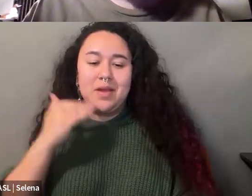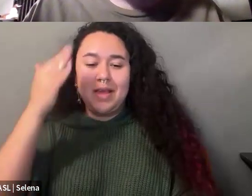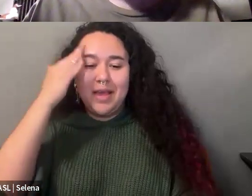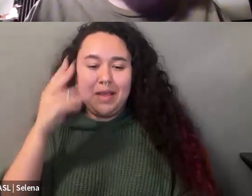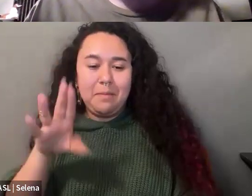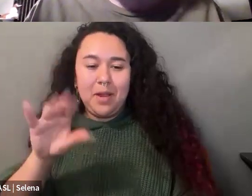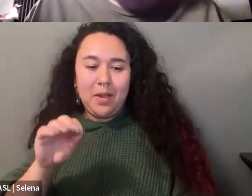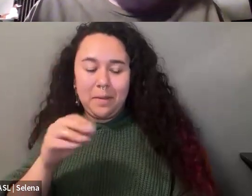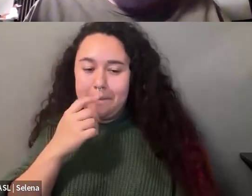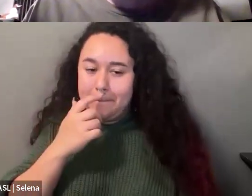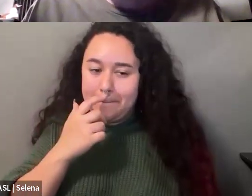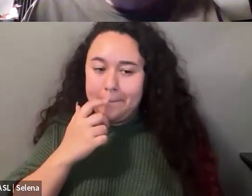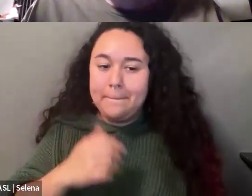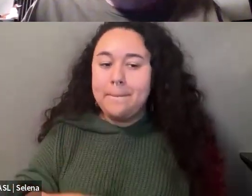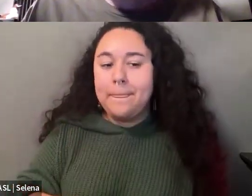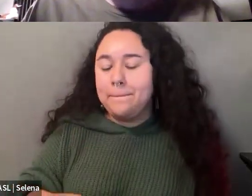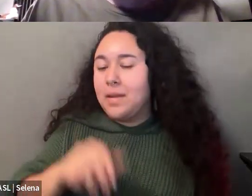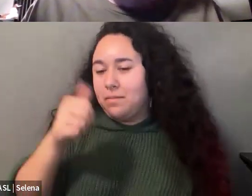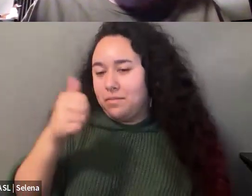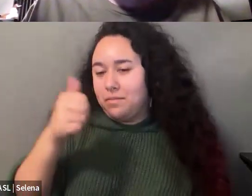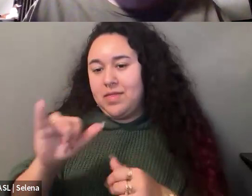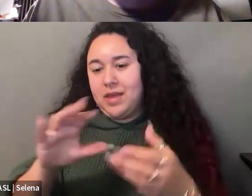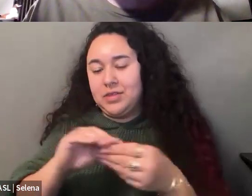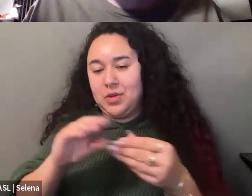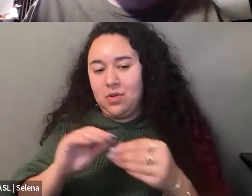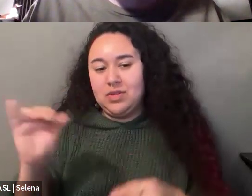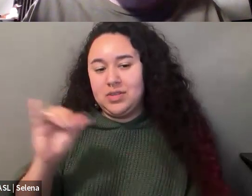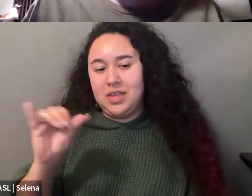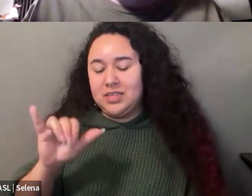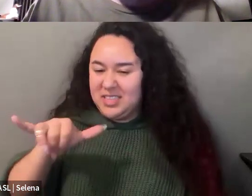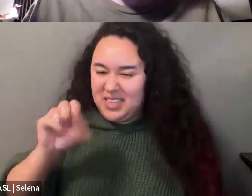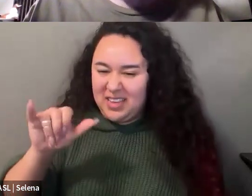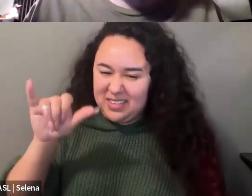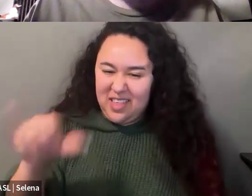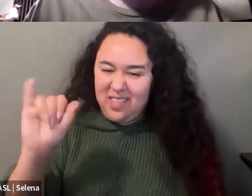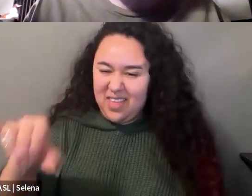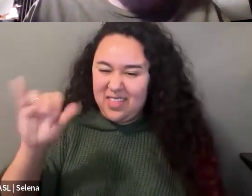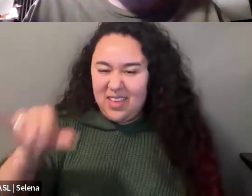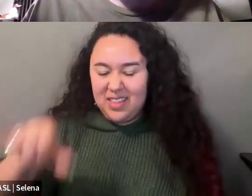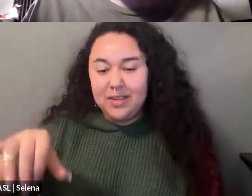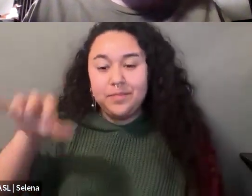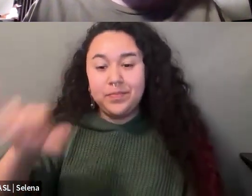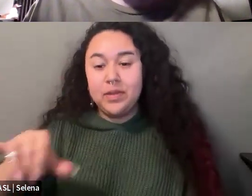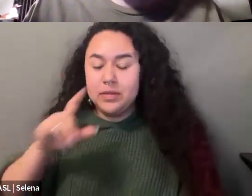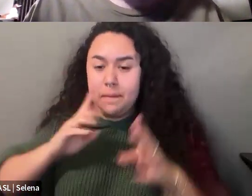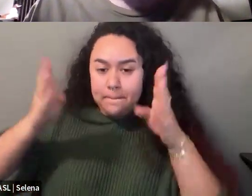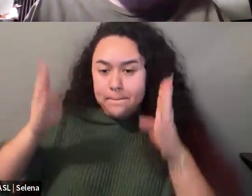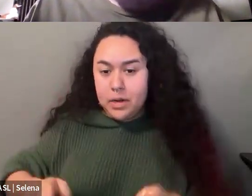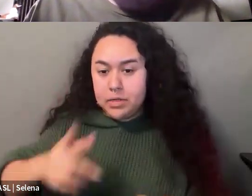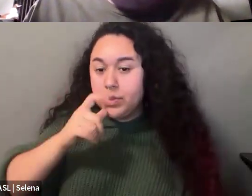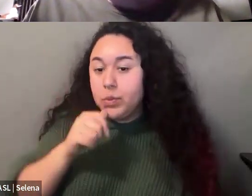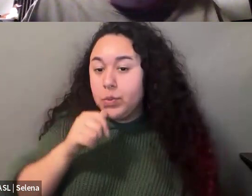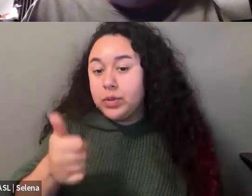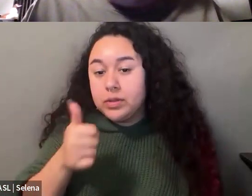experience. I remember you telling that story, and it just was like, yes. This is a person